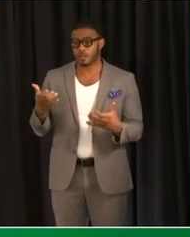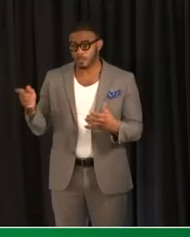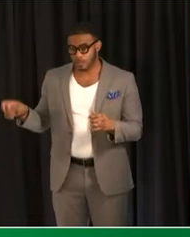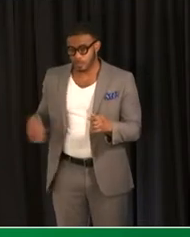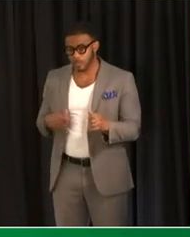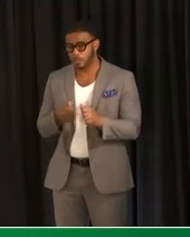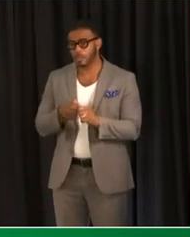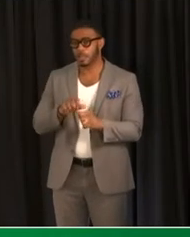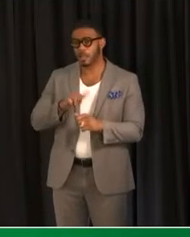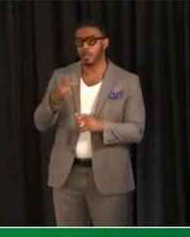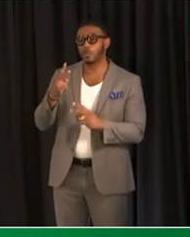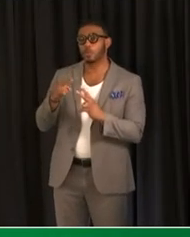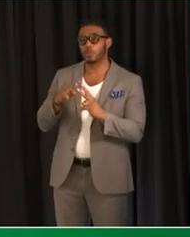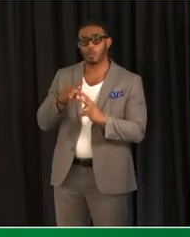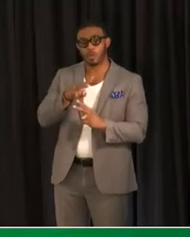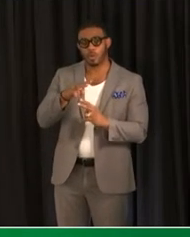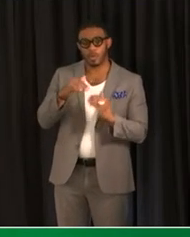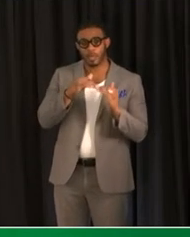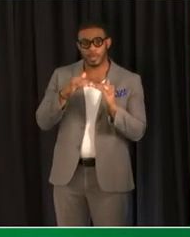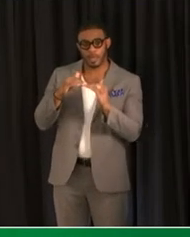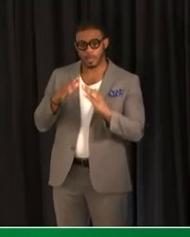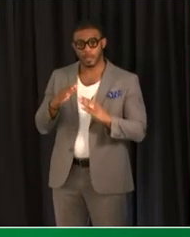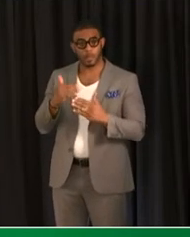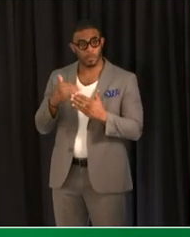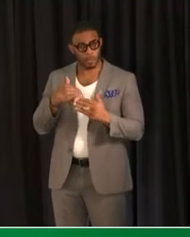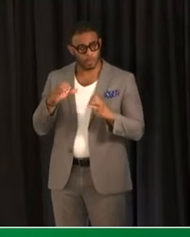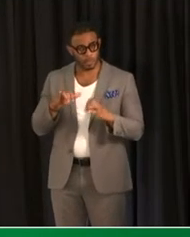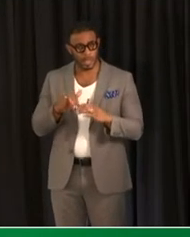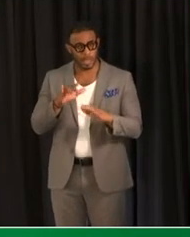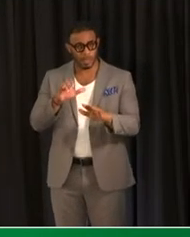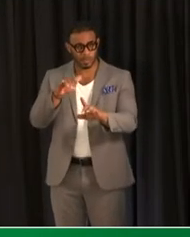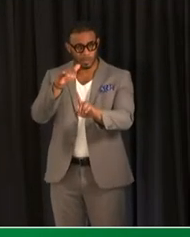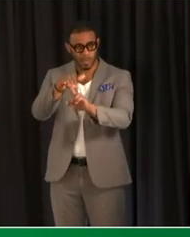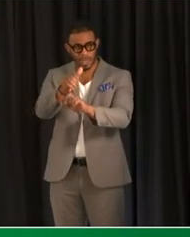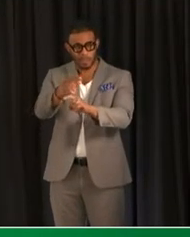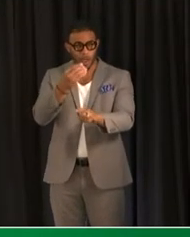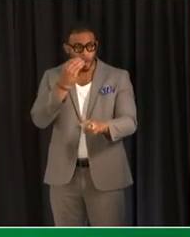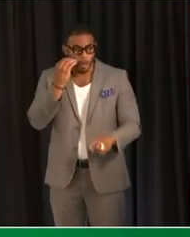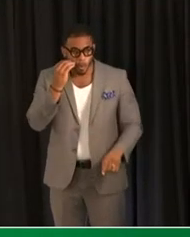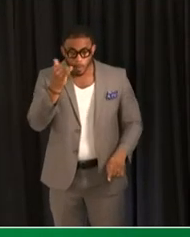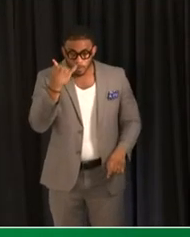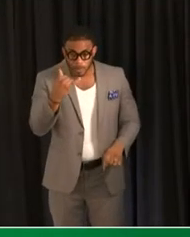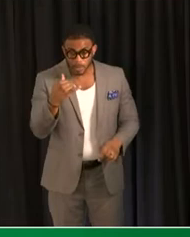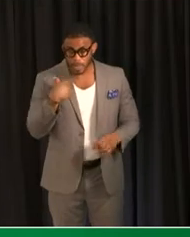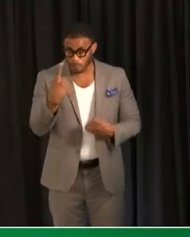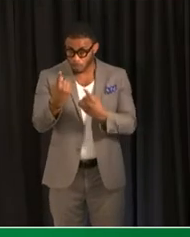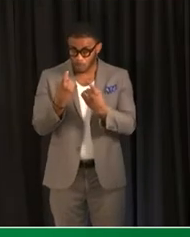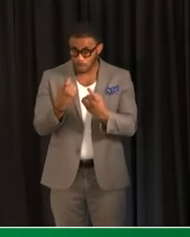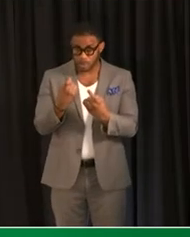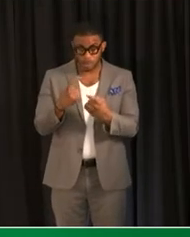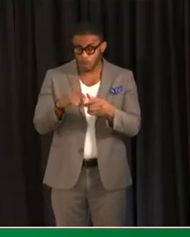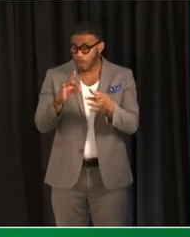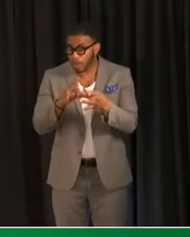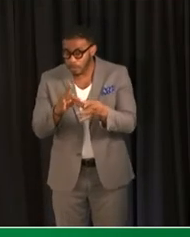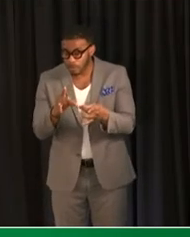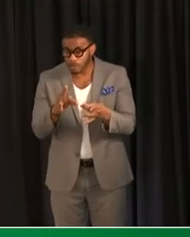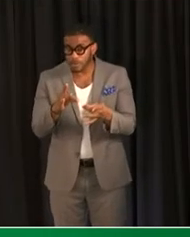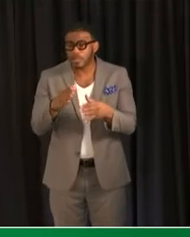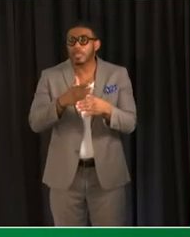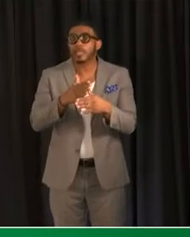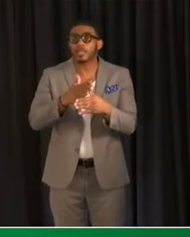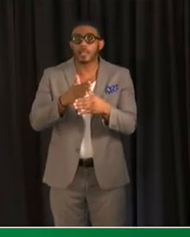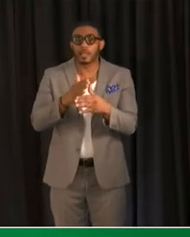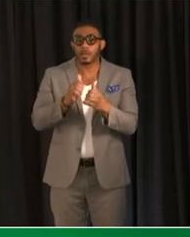bring right into the conversation two more of your colleagues. Before we do, I just wanted to remind folks, if you have a question or a